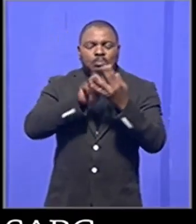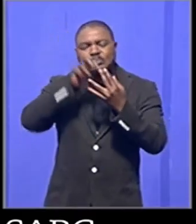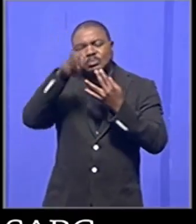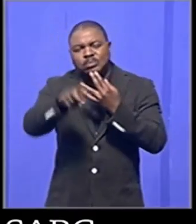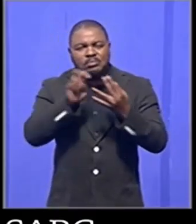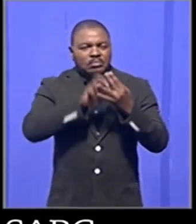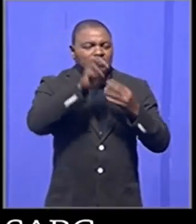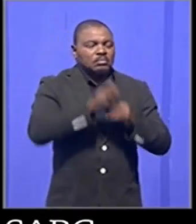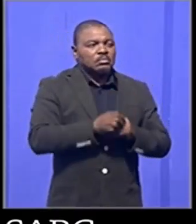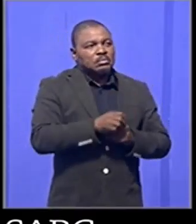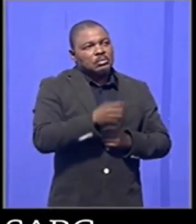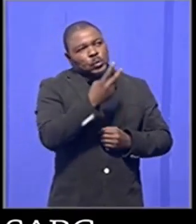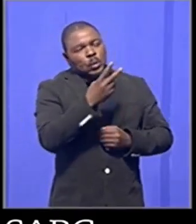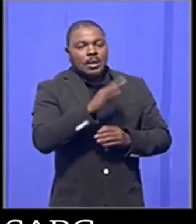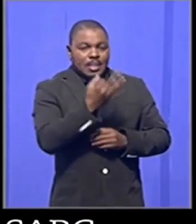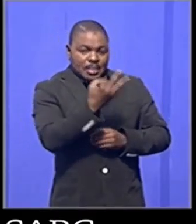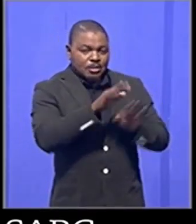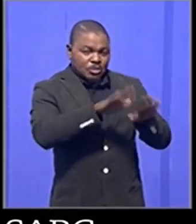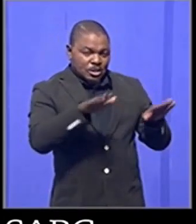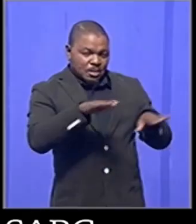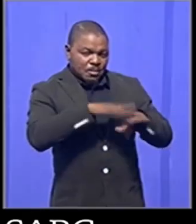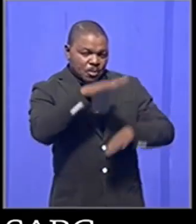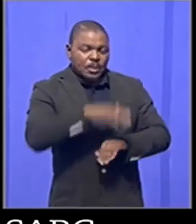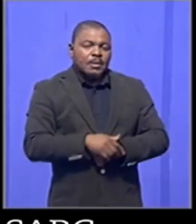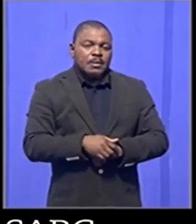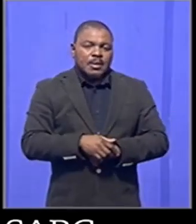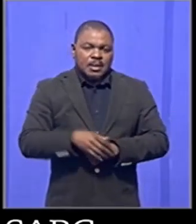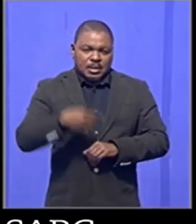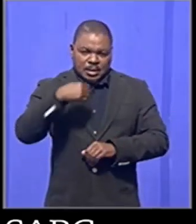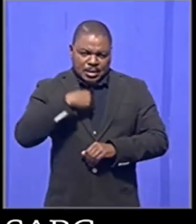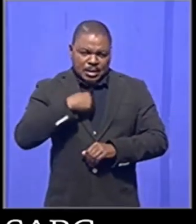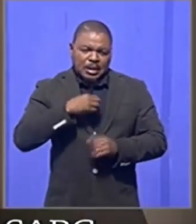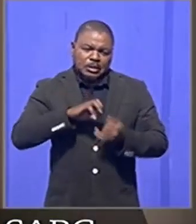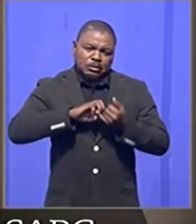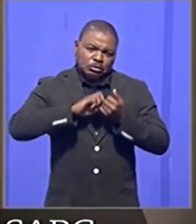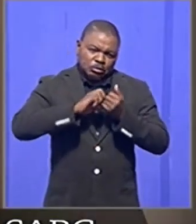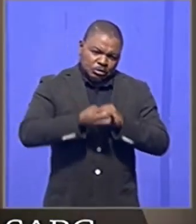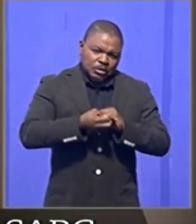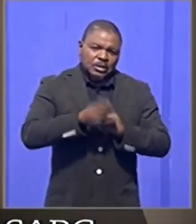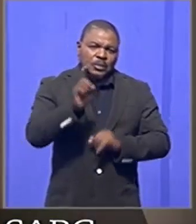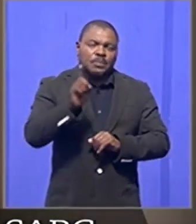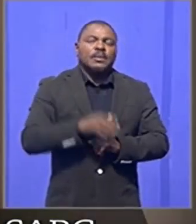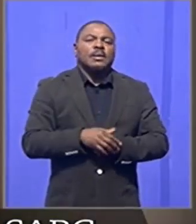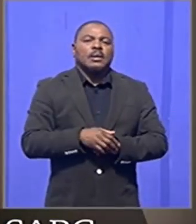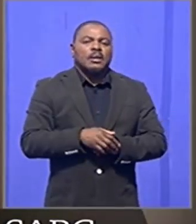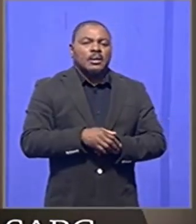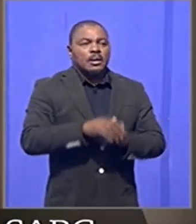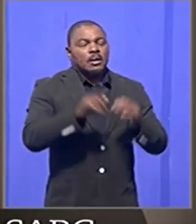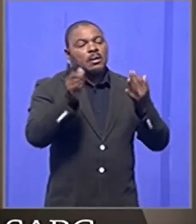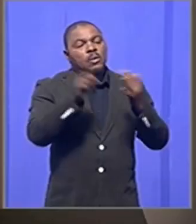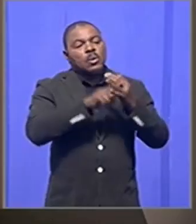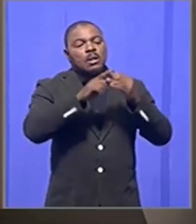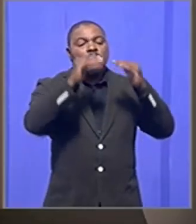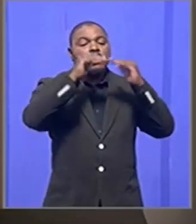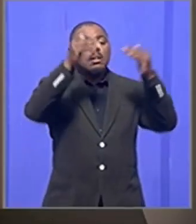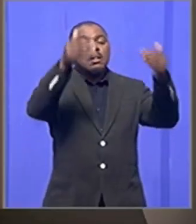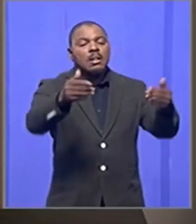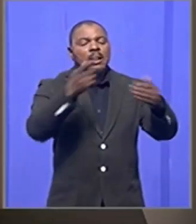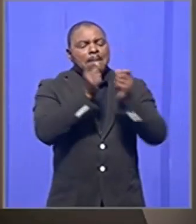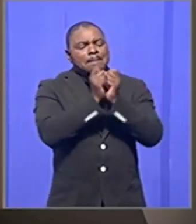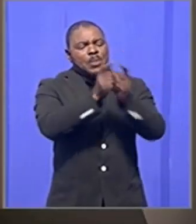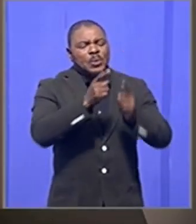no, like 3. I tried to break the windscreen,